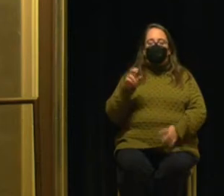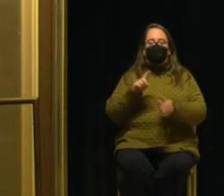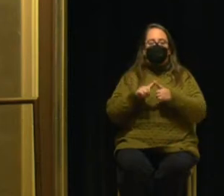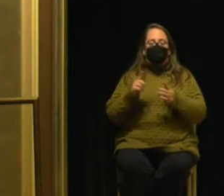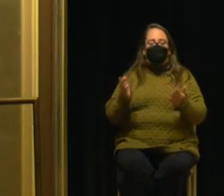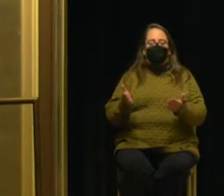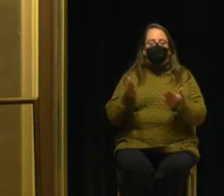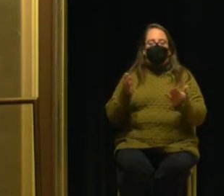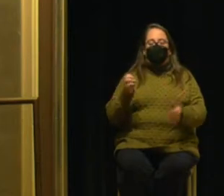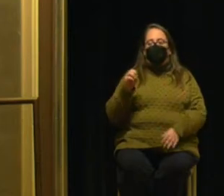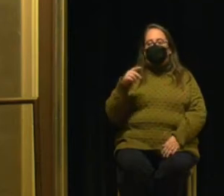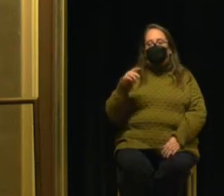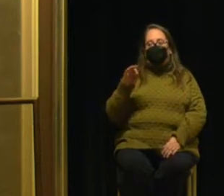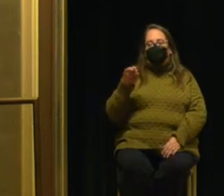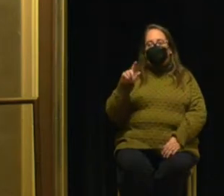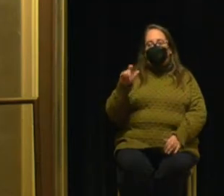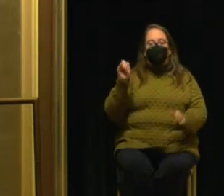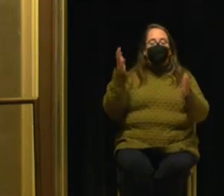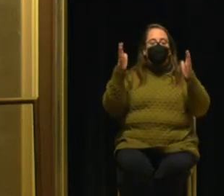Library.